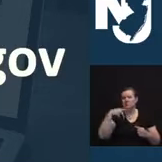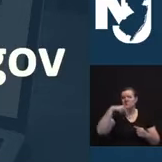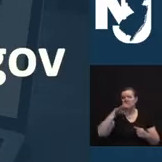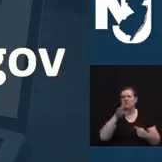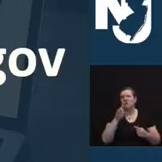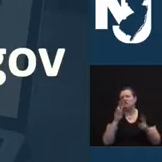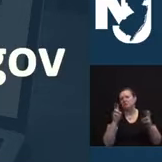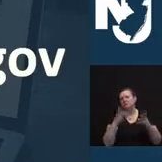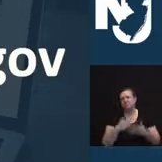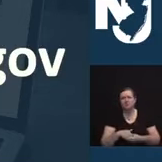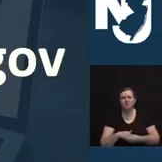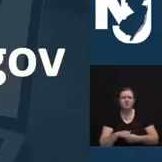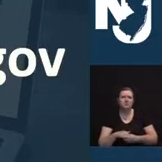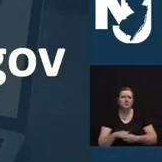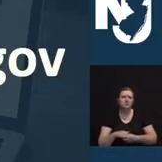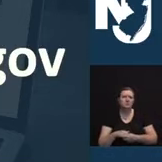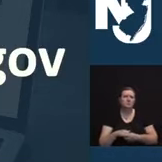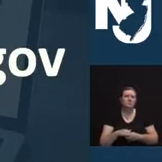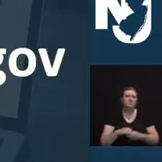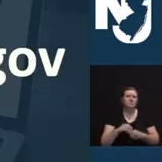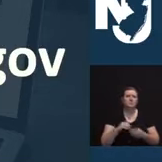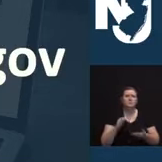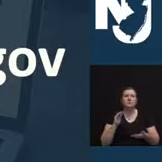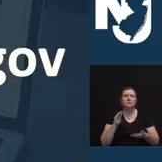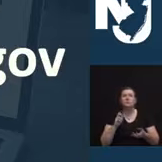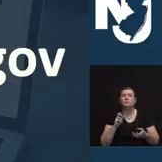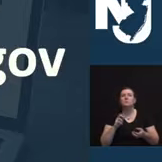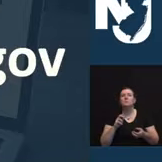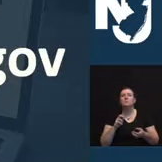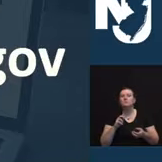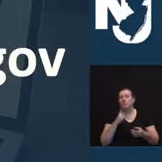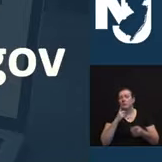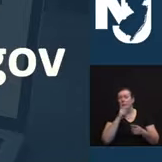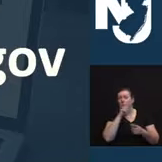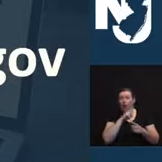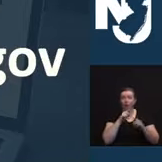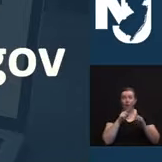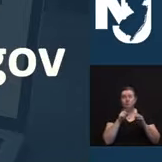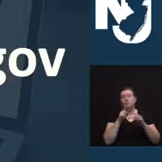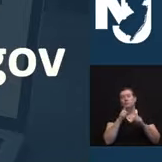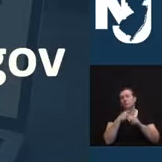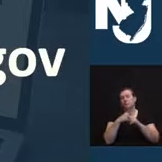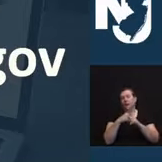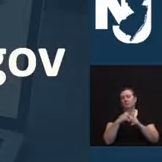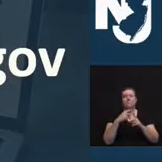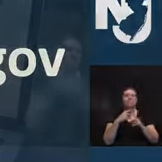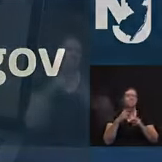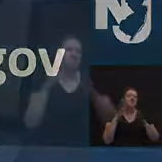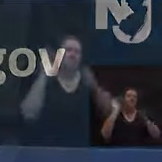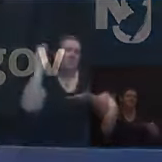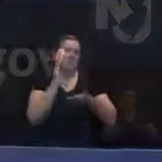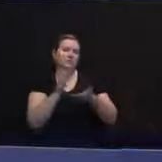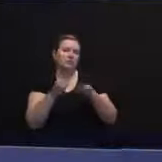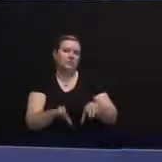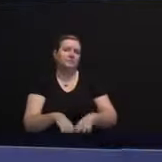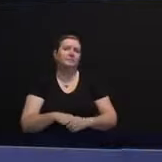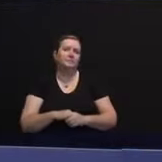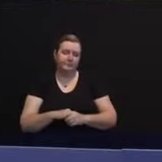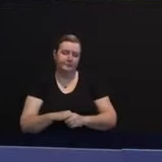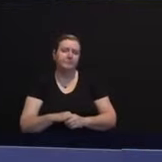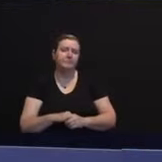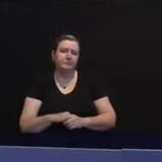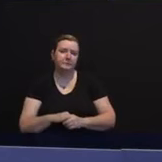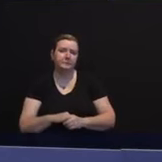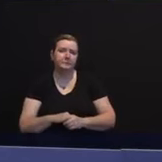of false negatives. So we do expect that it will perform better than antigen tests. Our deputy commissioner